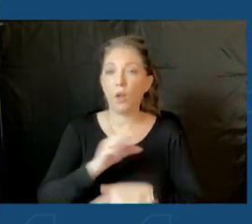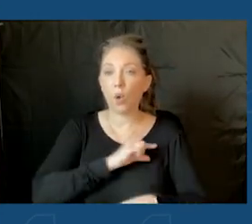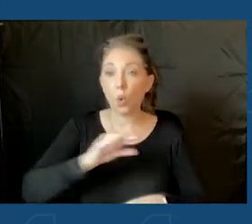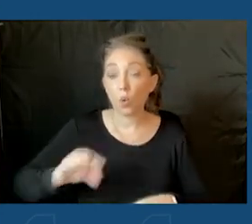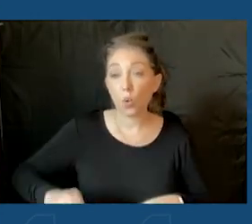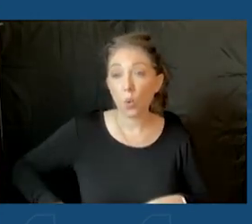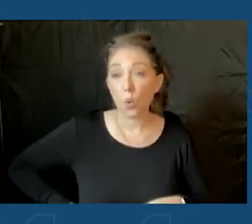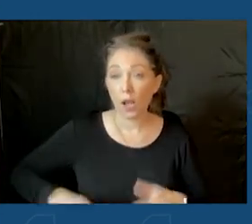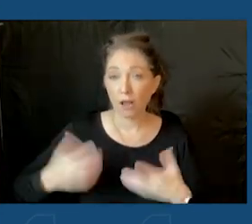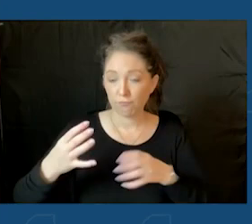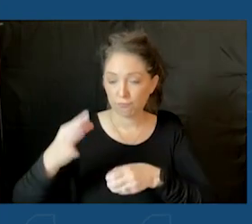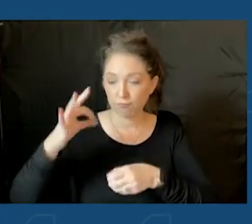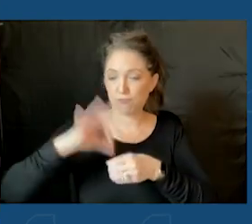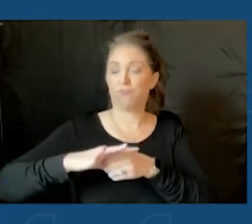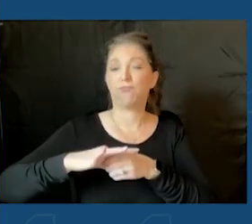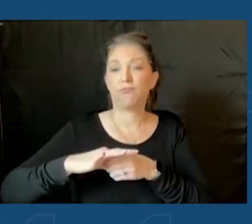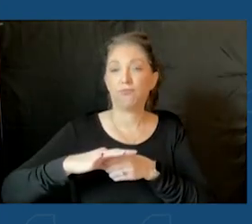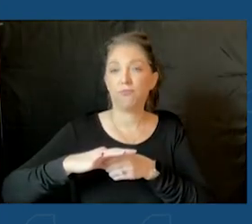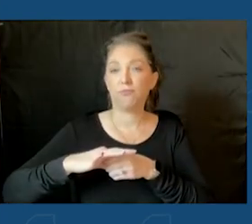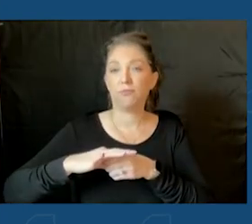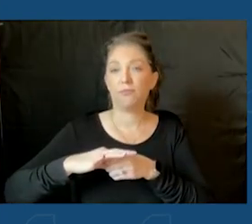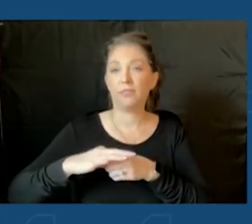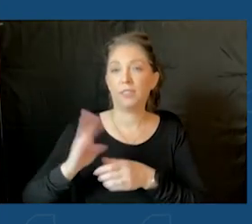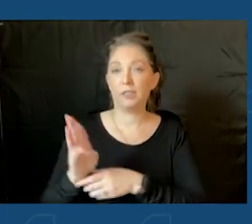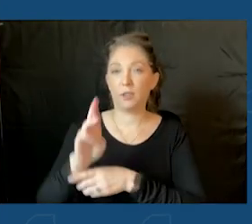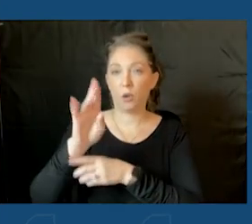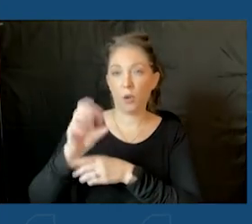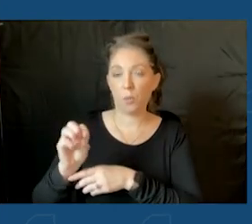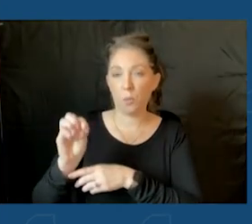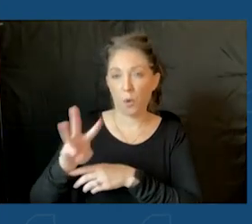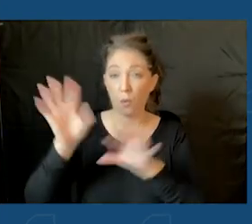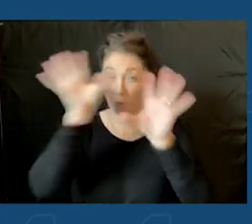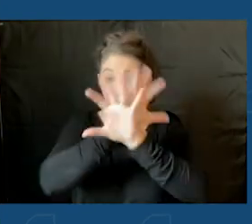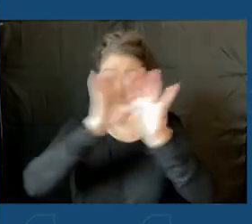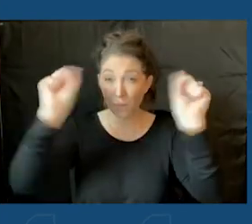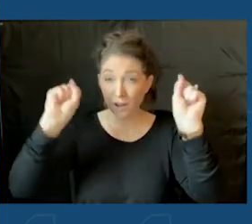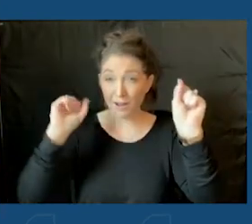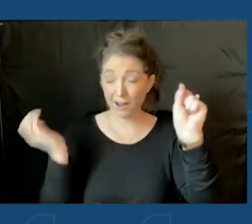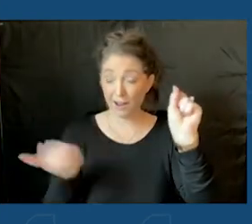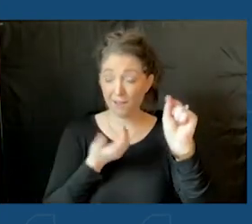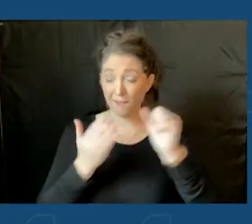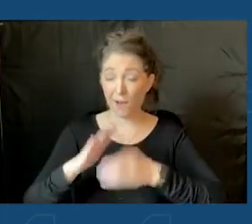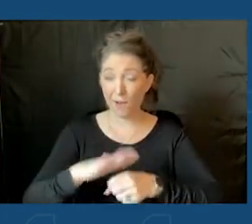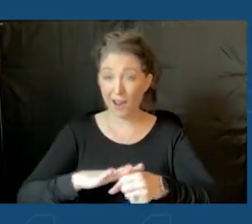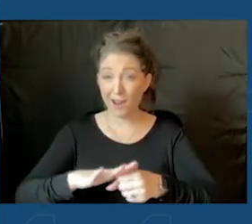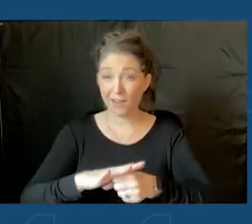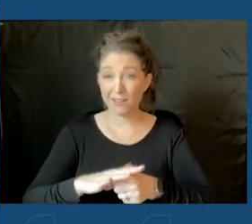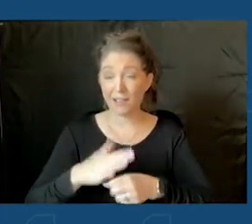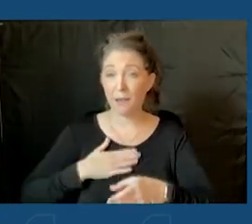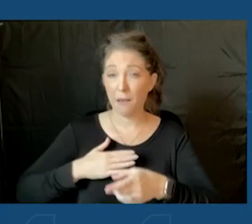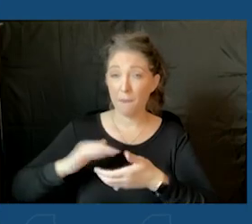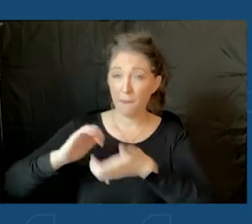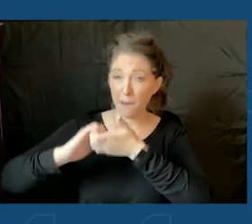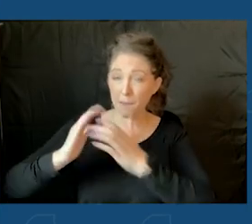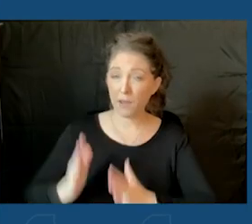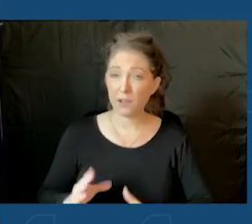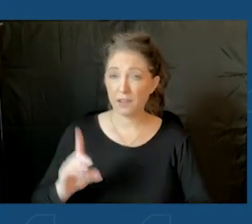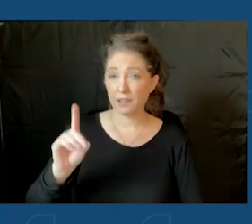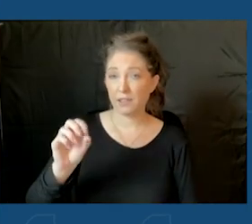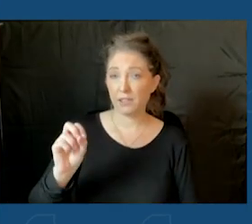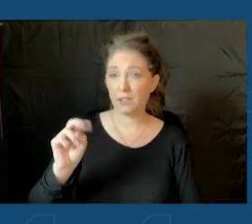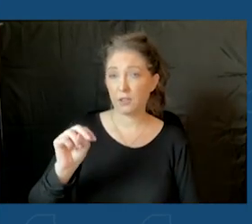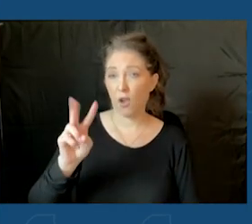borough president of our great county, my partner, Donovan Richards. Thank